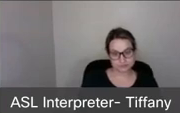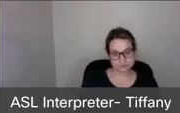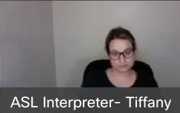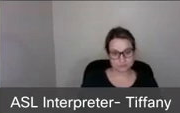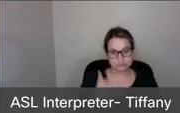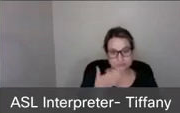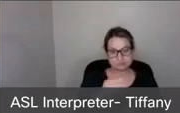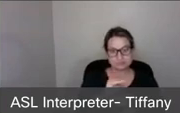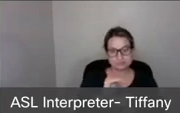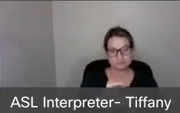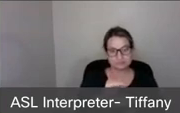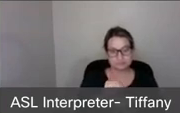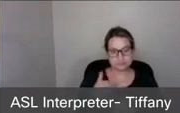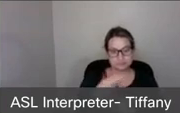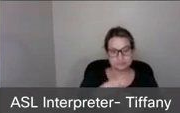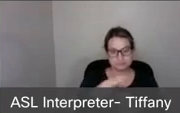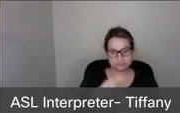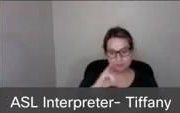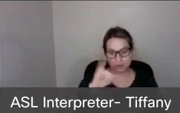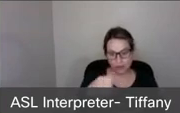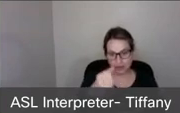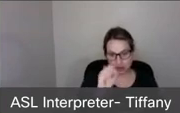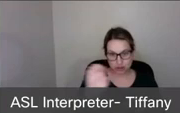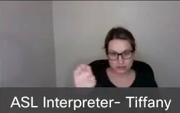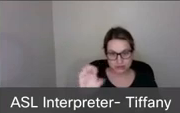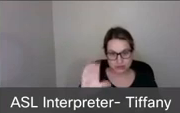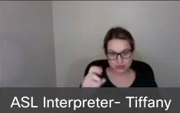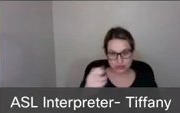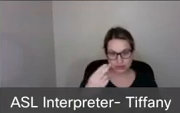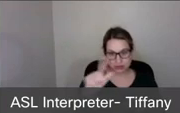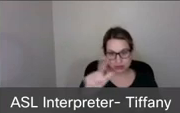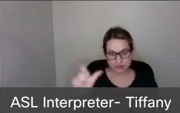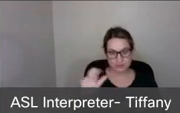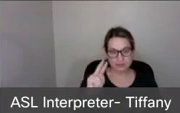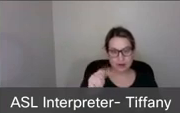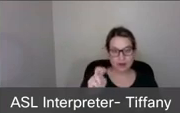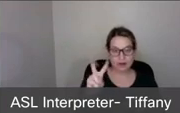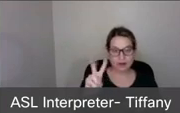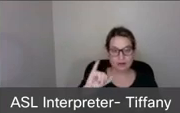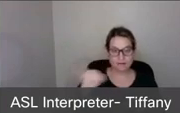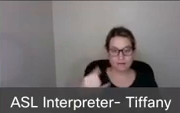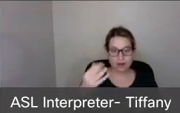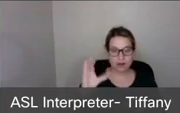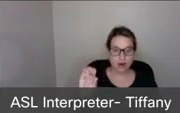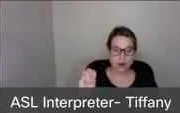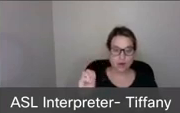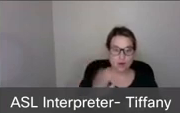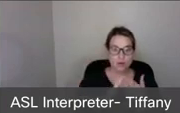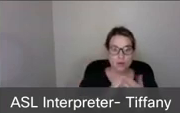Good evening. My name is Jesse Chanley. I live in Navajo County, just outside of Shola city